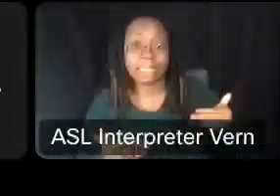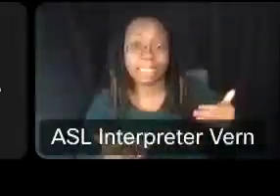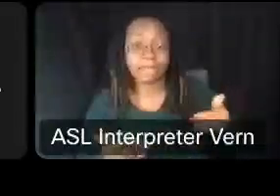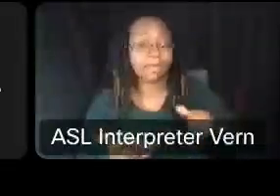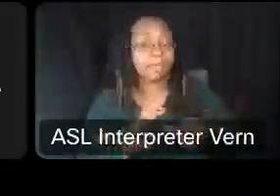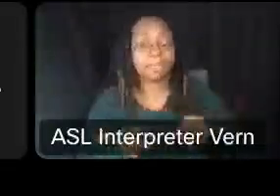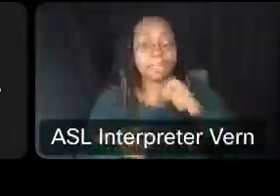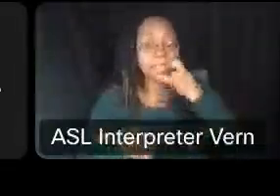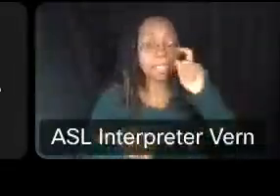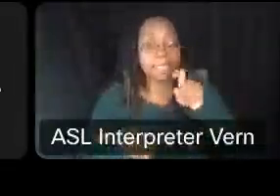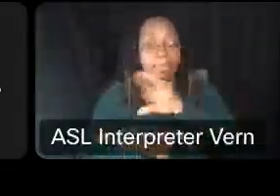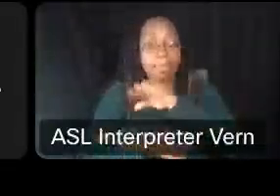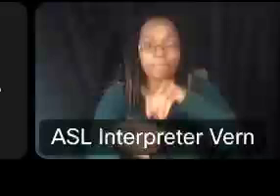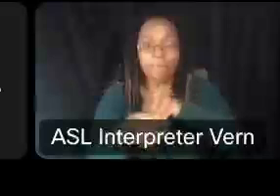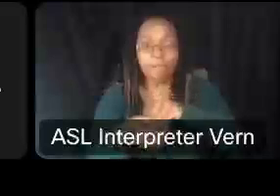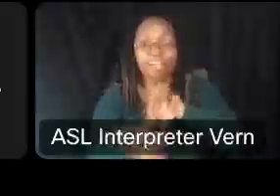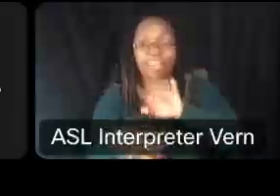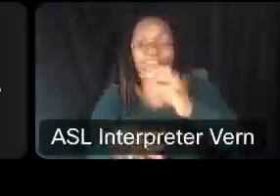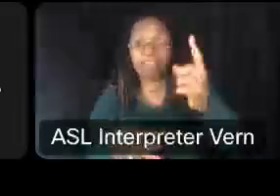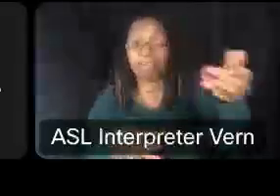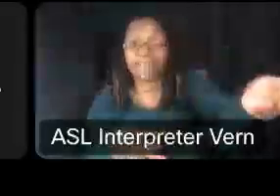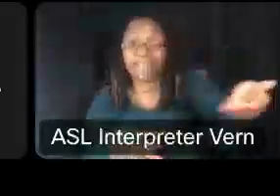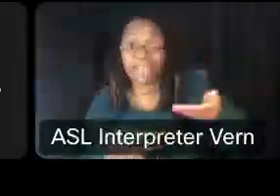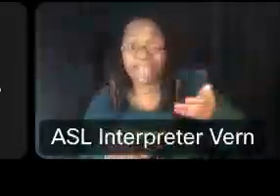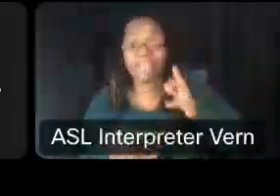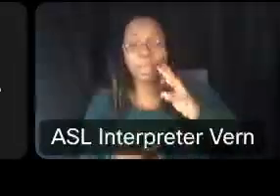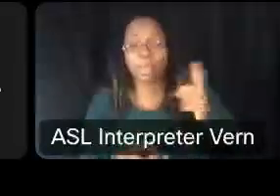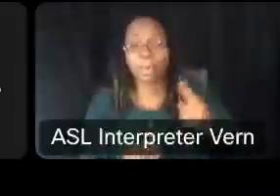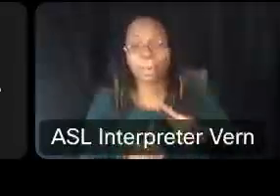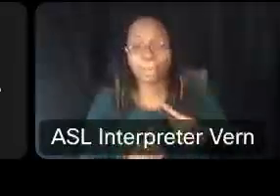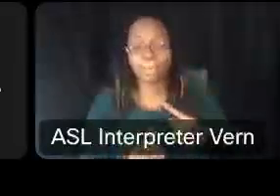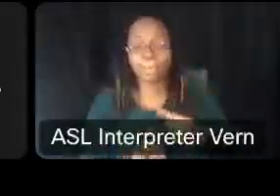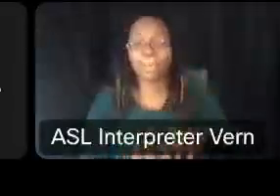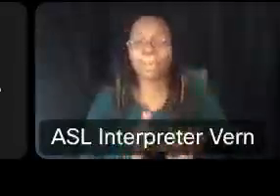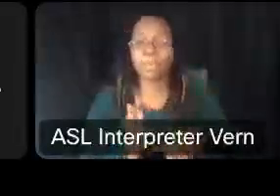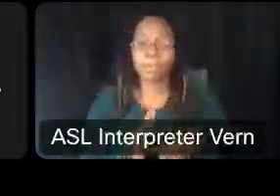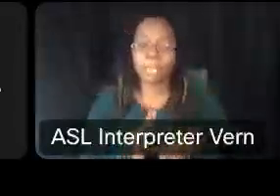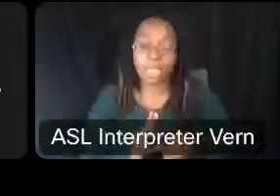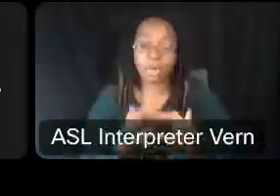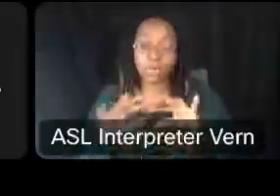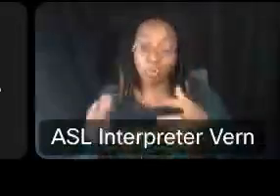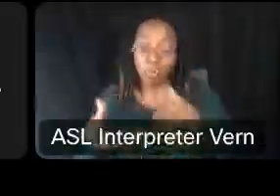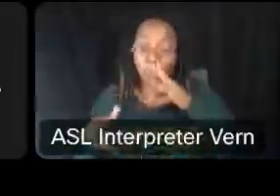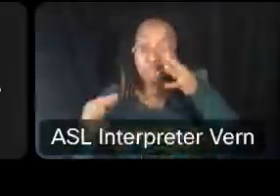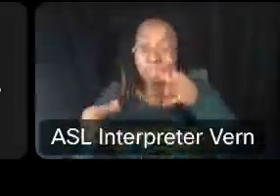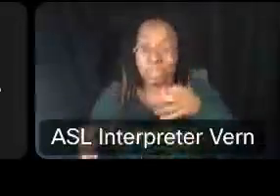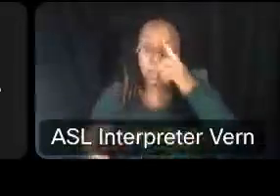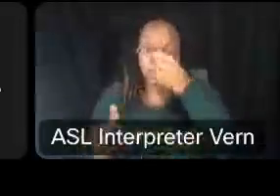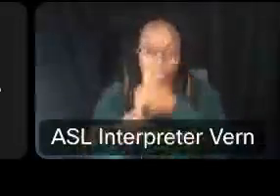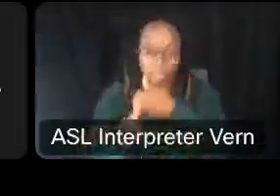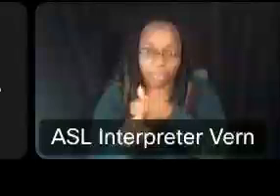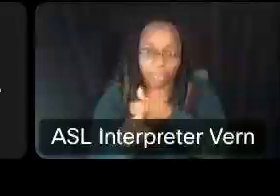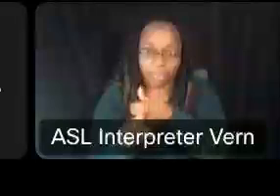space unless they were invited. So it kept all the decision making with the group, and the